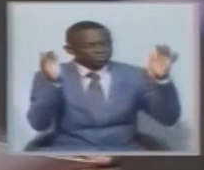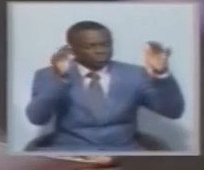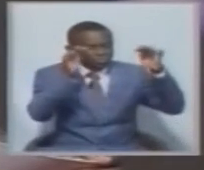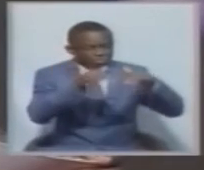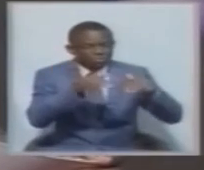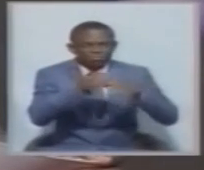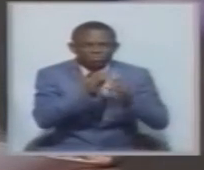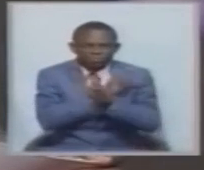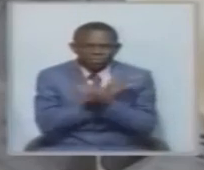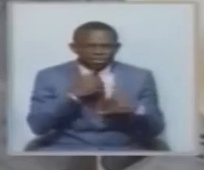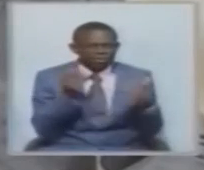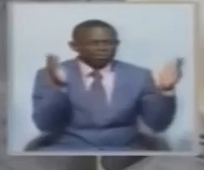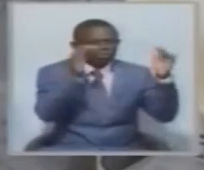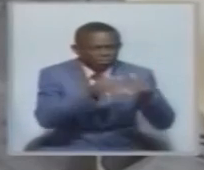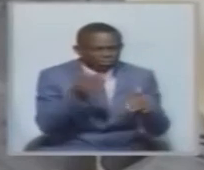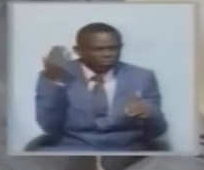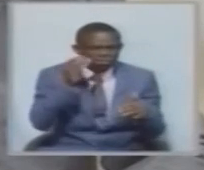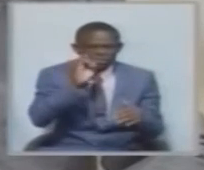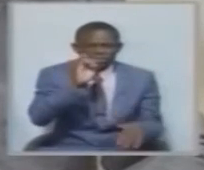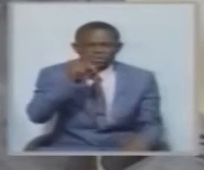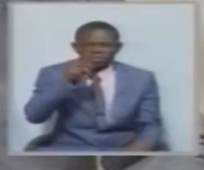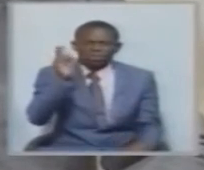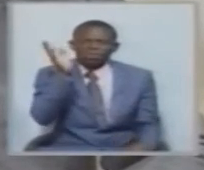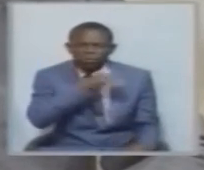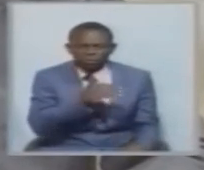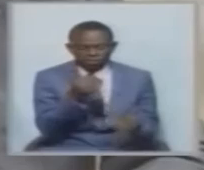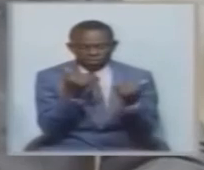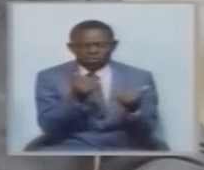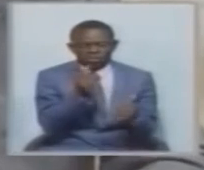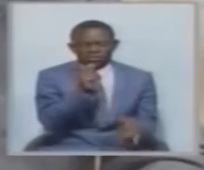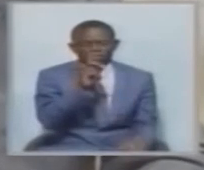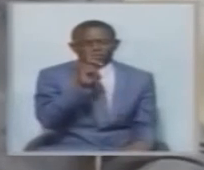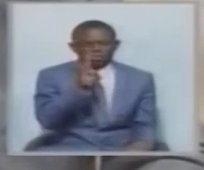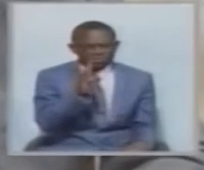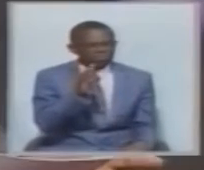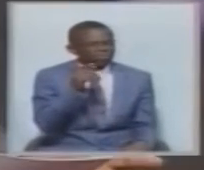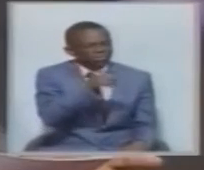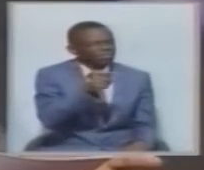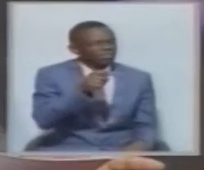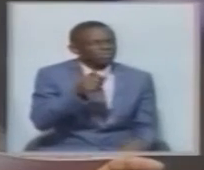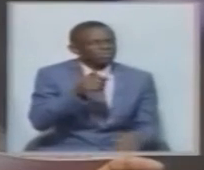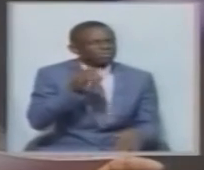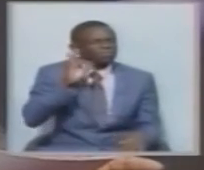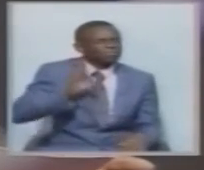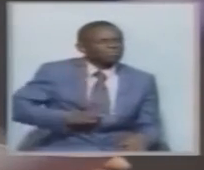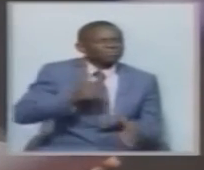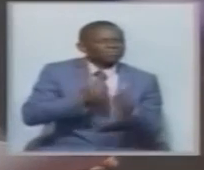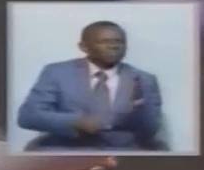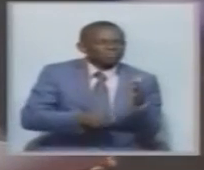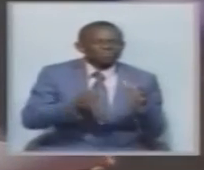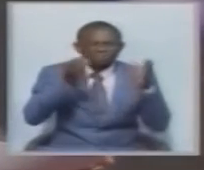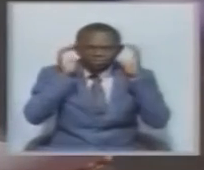period. We had the IPU, and now we have this ADB, very, very big. 4,000, 5,000